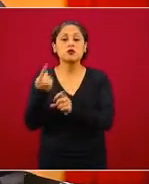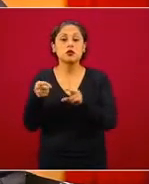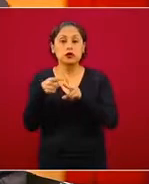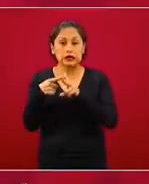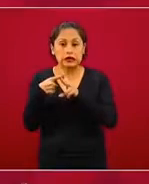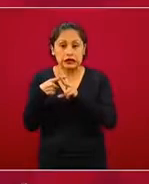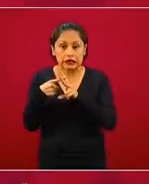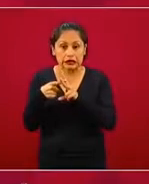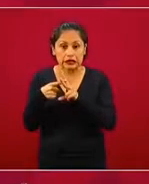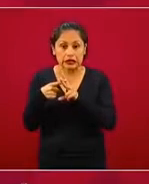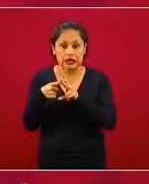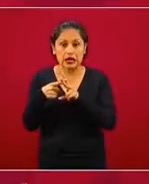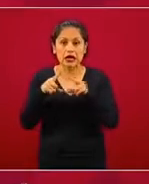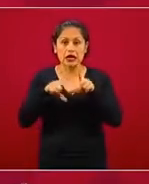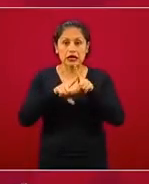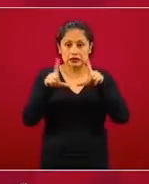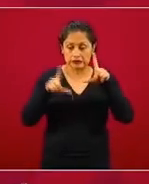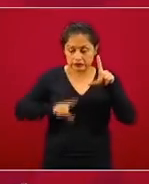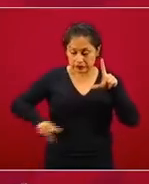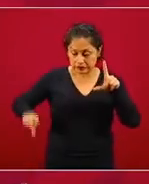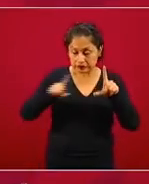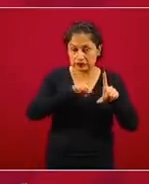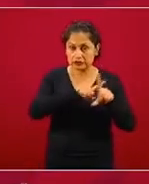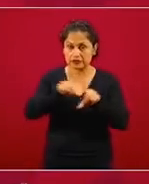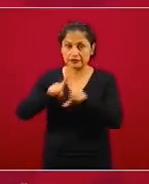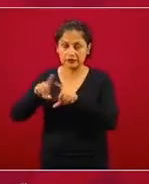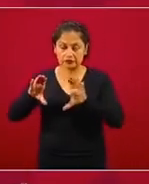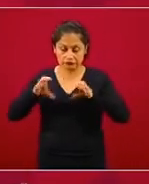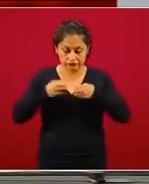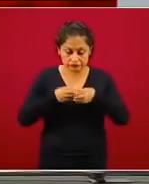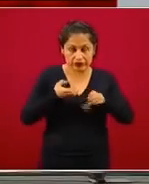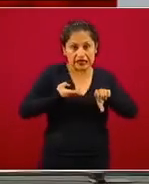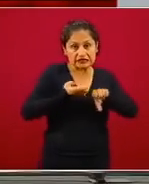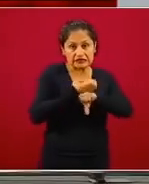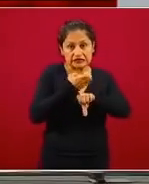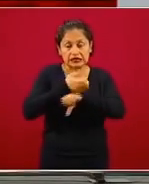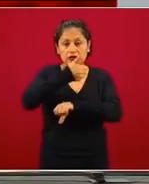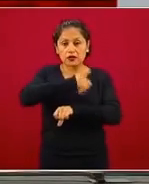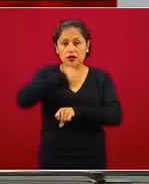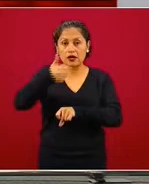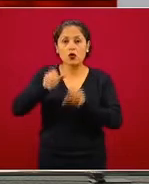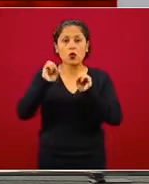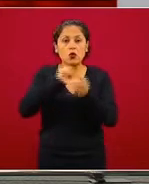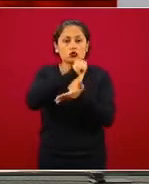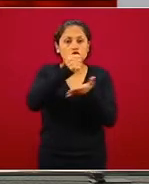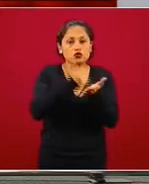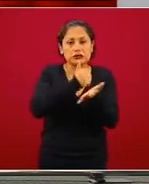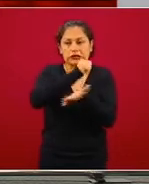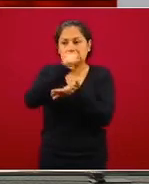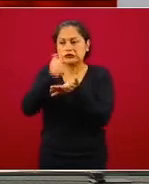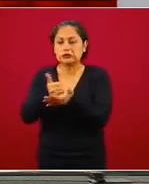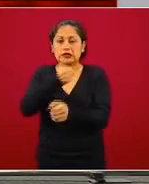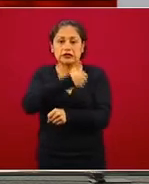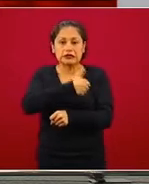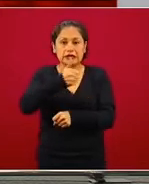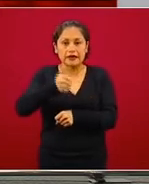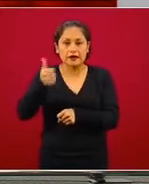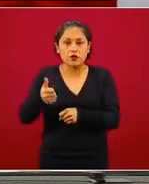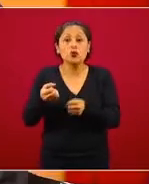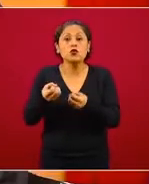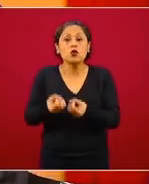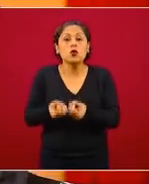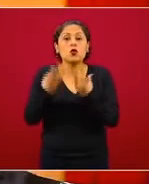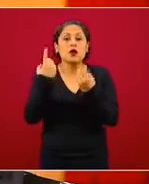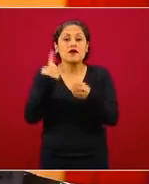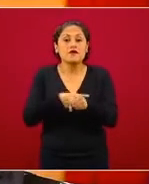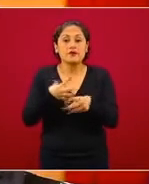es from our decir, la IRAG posibilidad de network reconocer enable estado por us to see estado that we o have ciudad not por reached a ciudad, critical point la in terms intensidad of de transmisión occupancy at no es